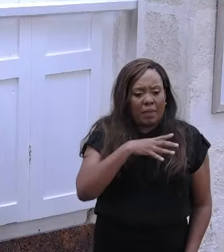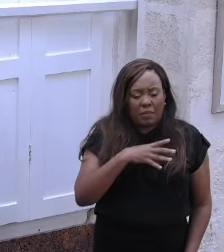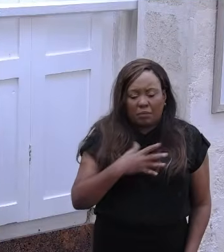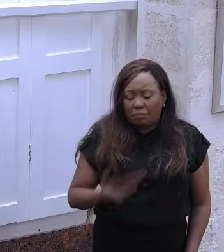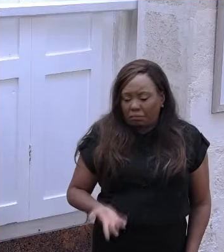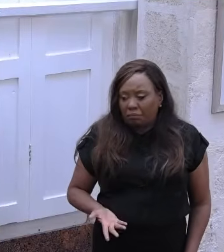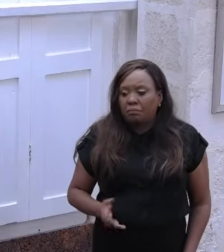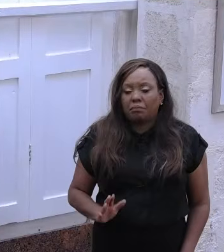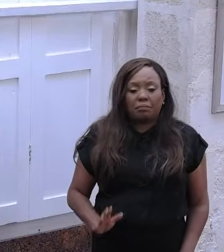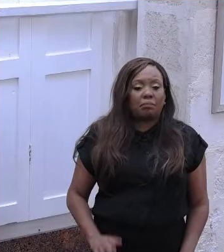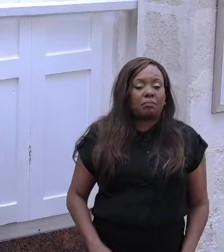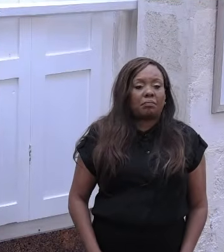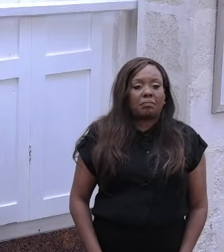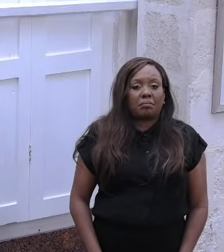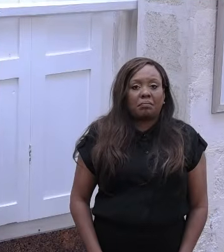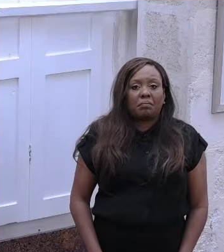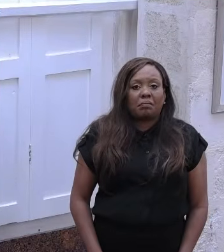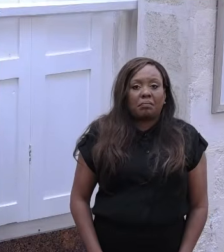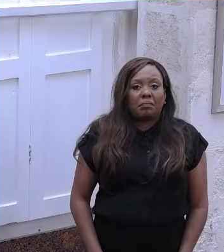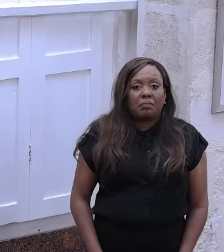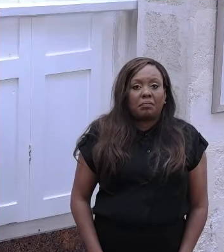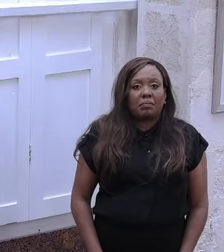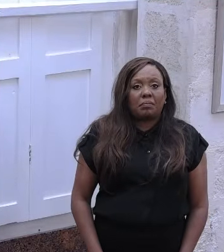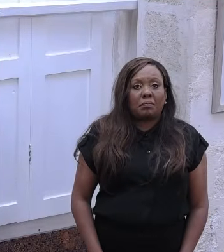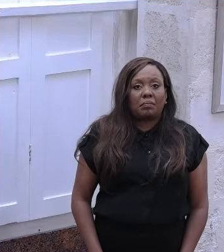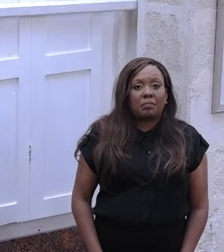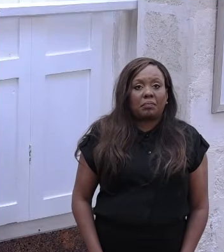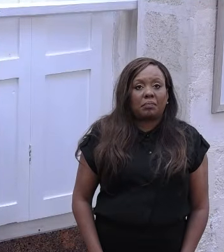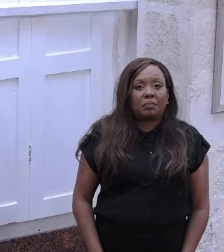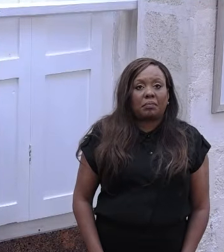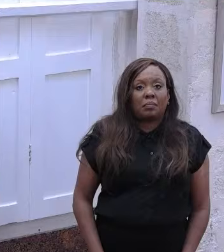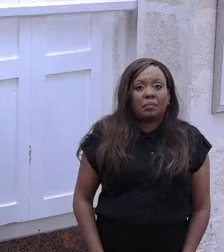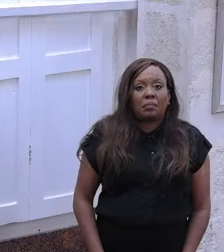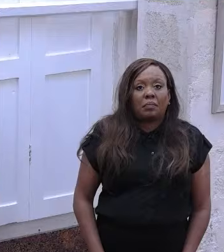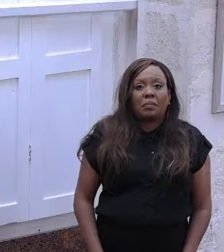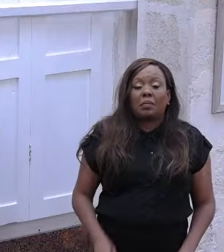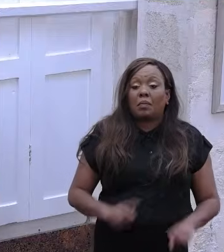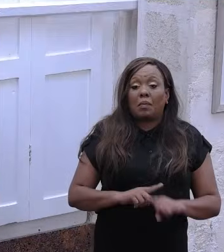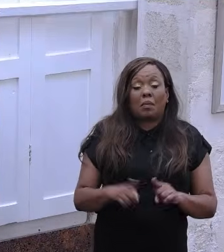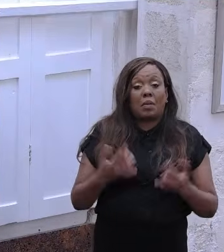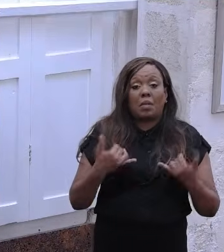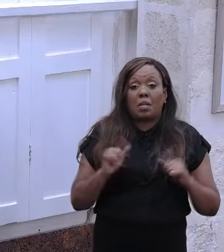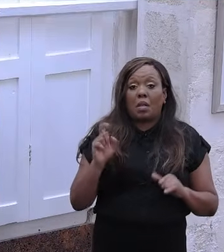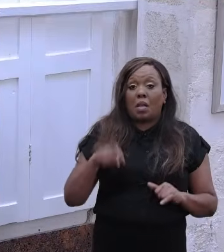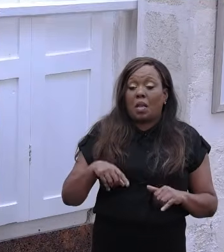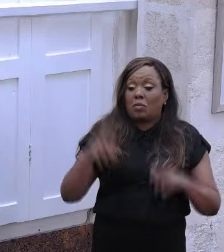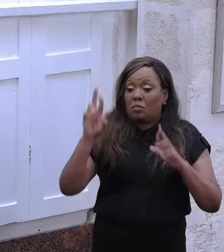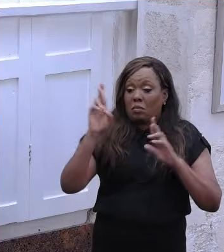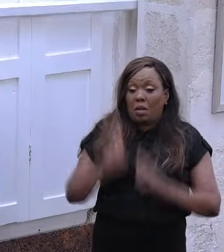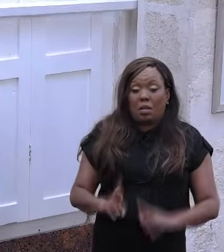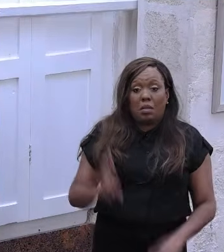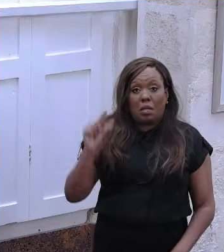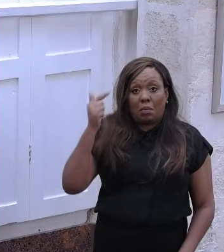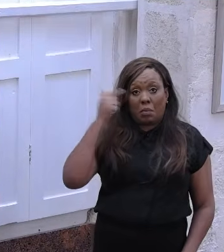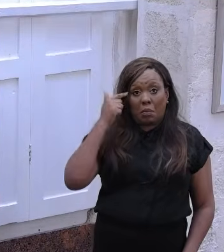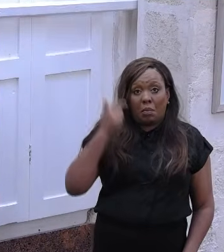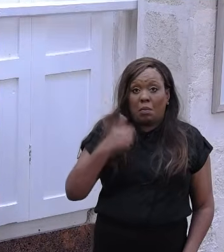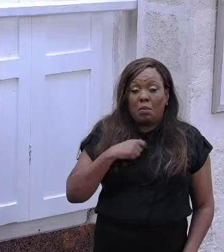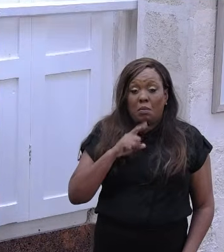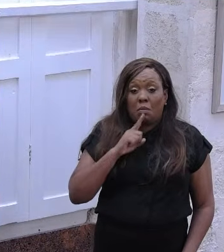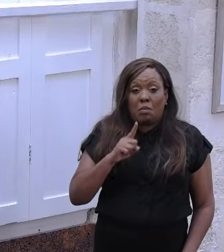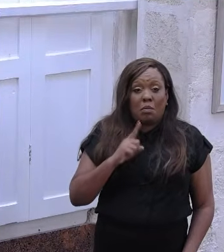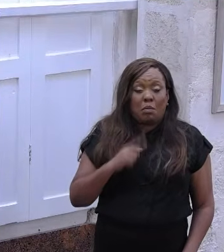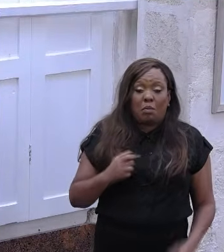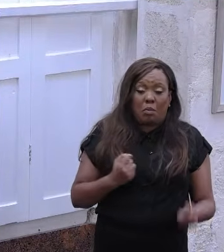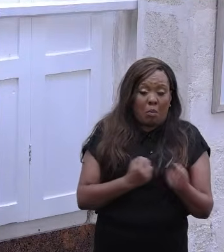be. But at the end of the day, you got to respect a government to govern. And I strongly support the fact